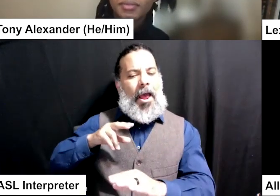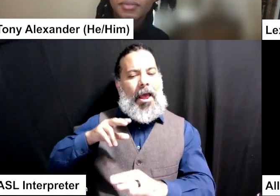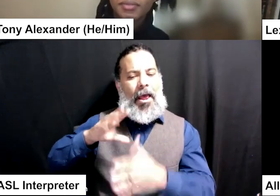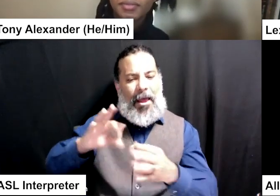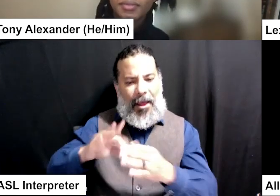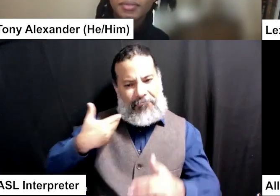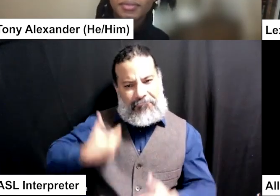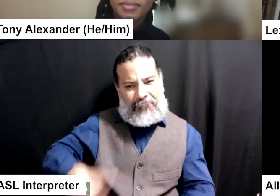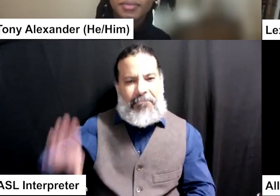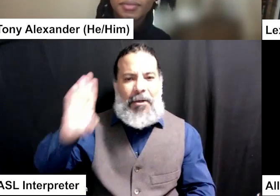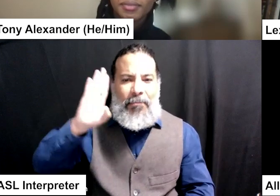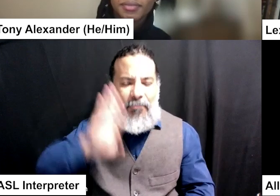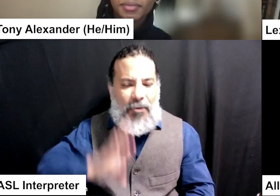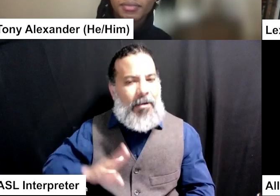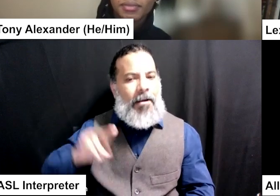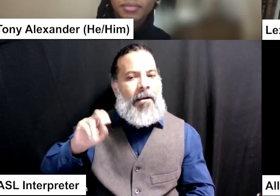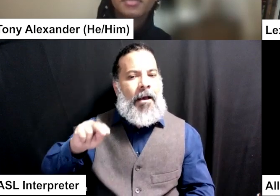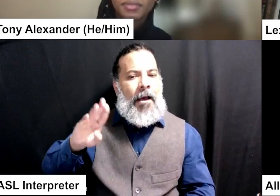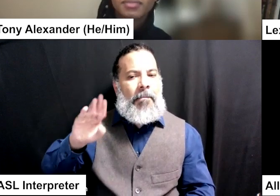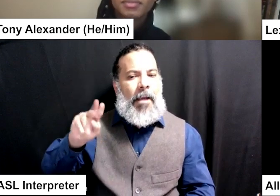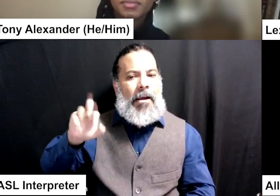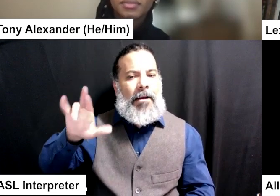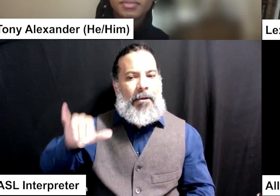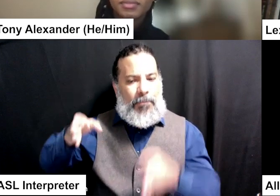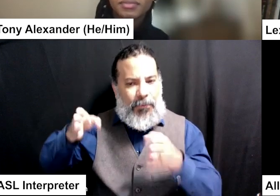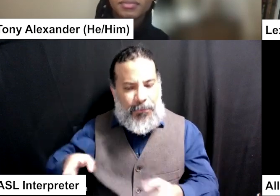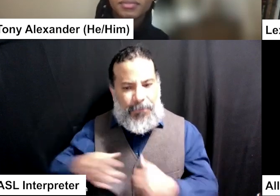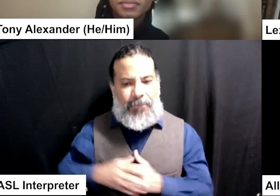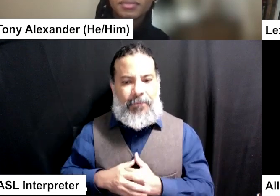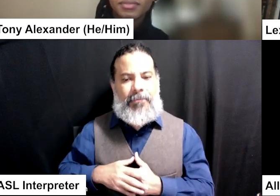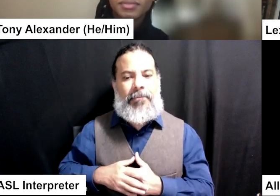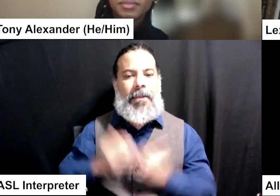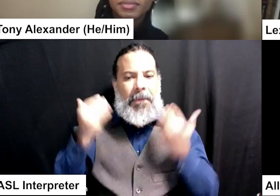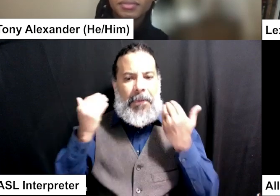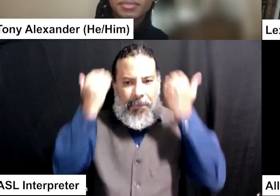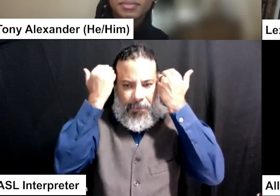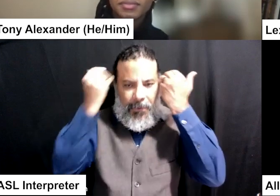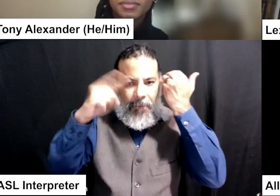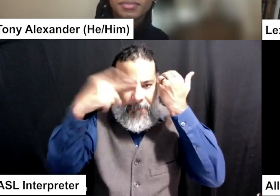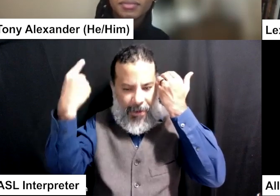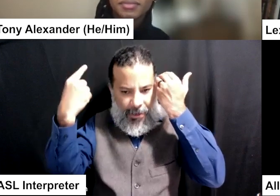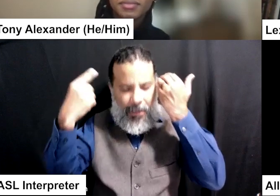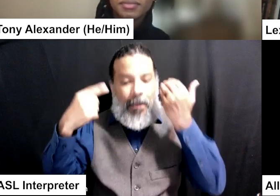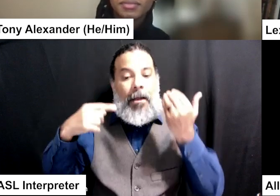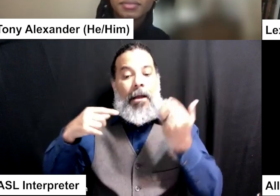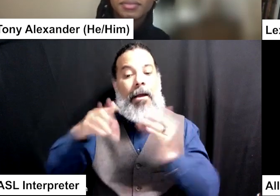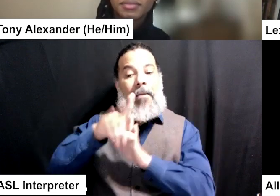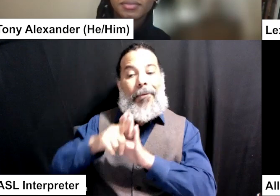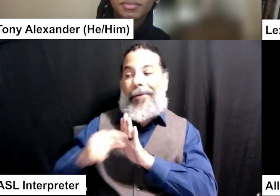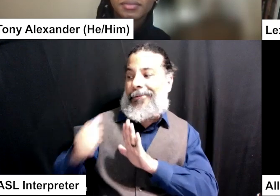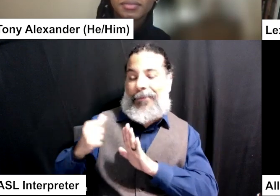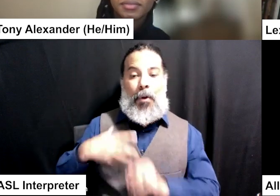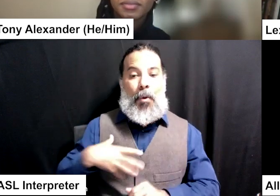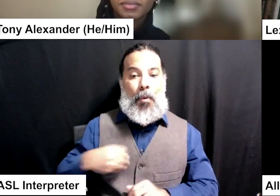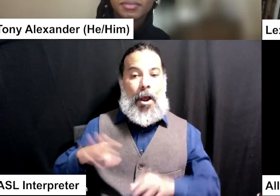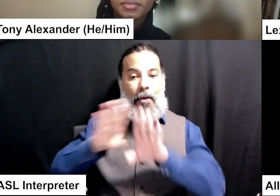a brown, non-binary person. I have short black hair, and my background is a white wall with